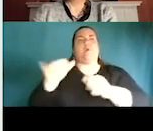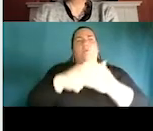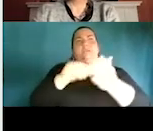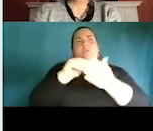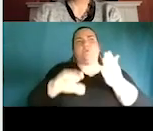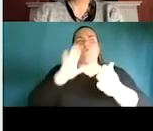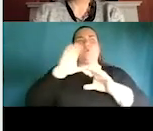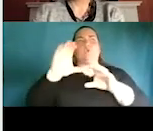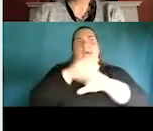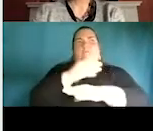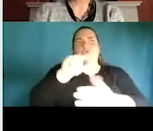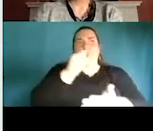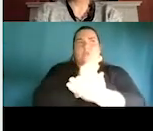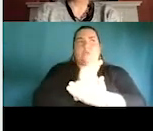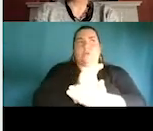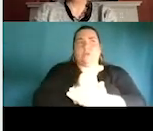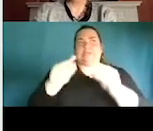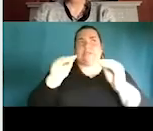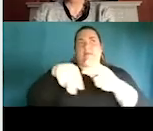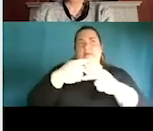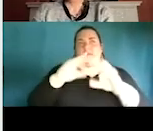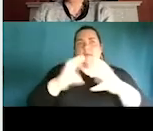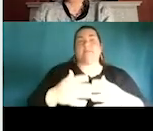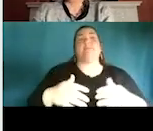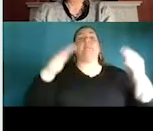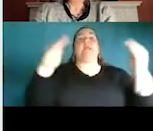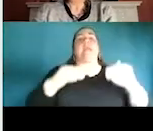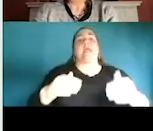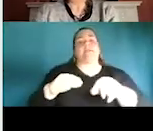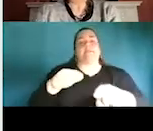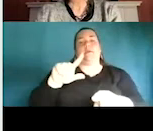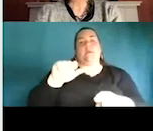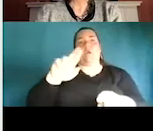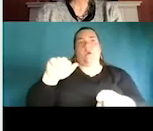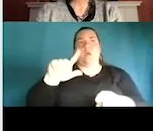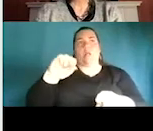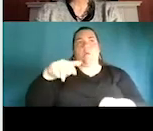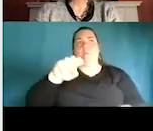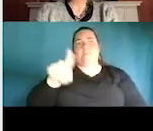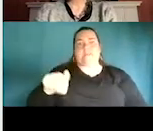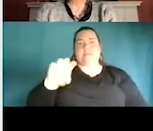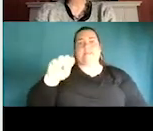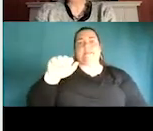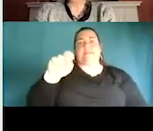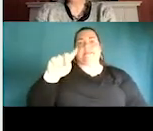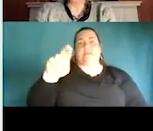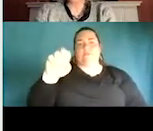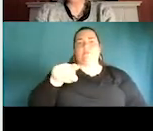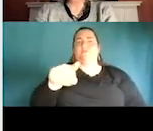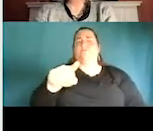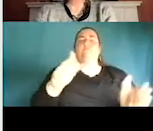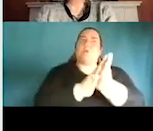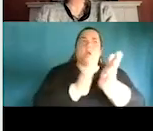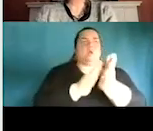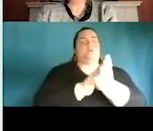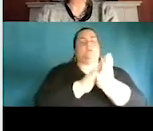Next, we have Laura Lopez Sanders. Professor Lopez Sanders is praised for her warm professionalism